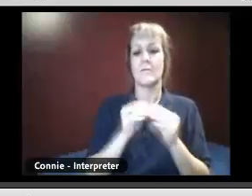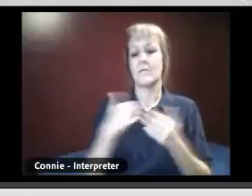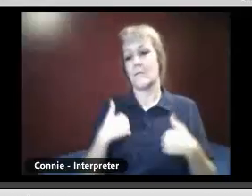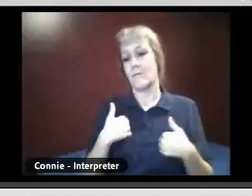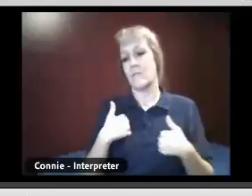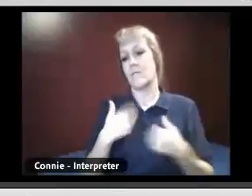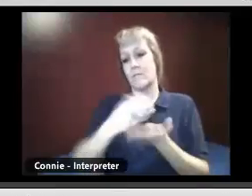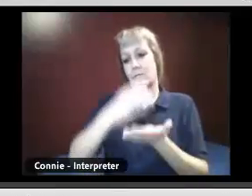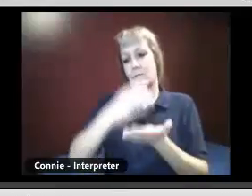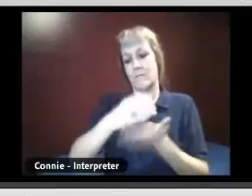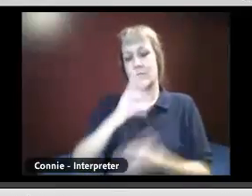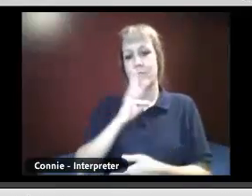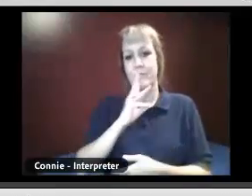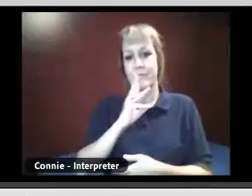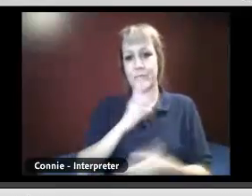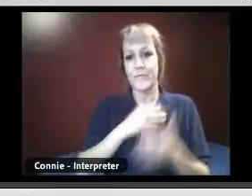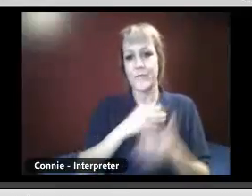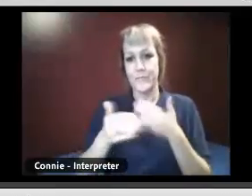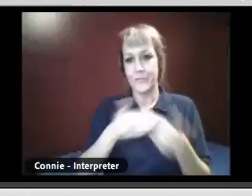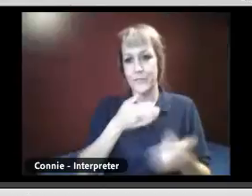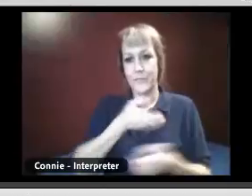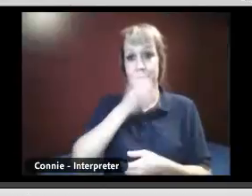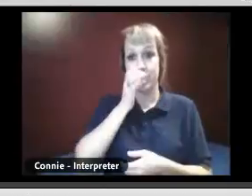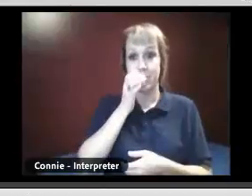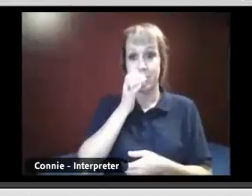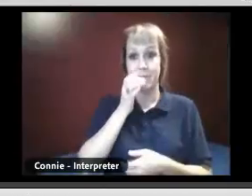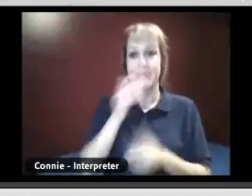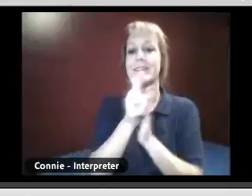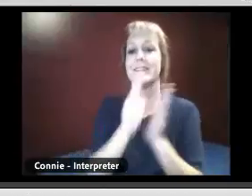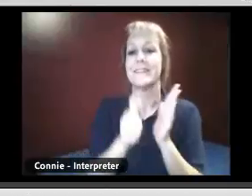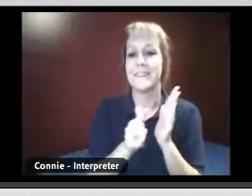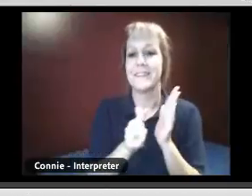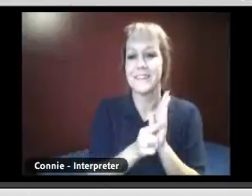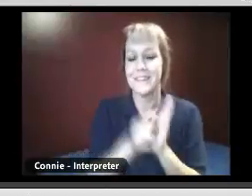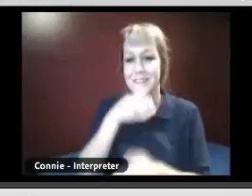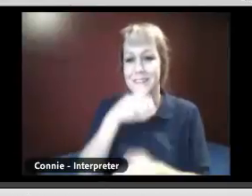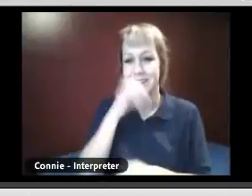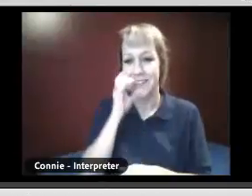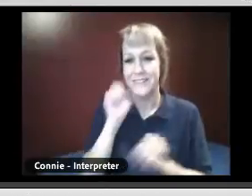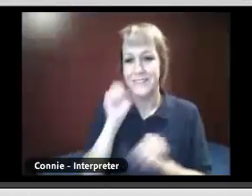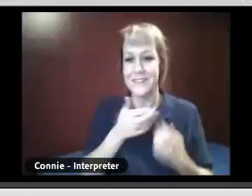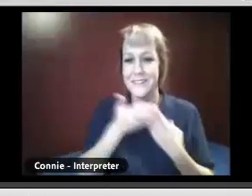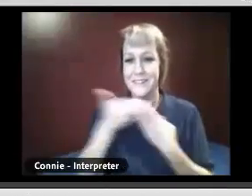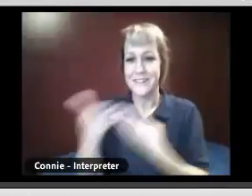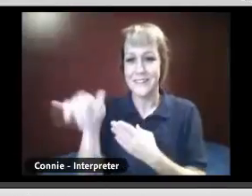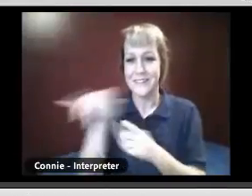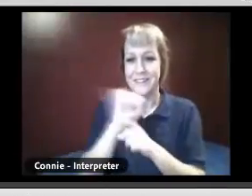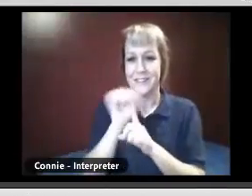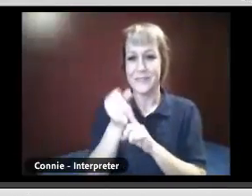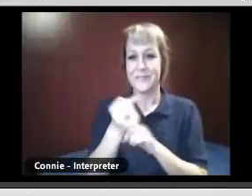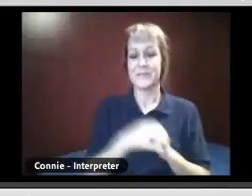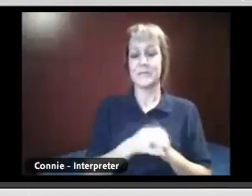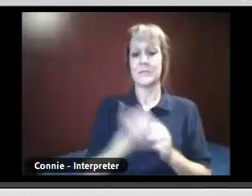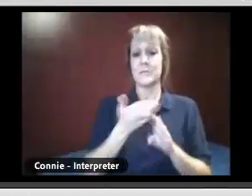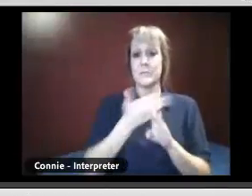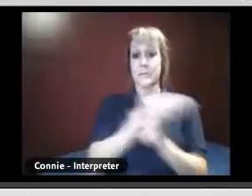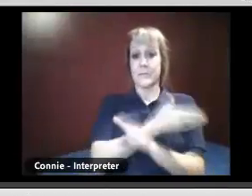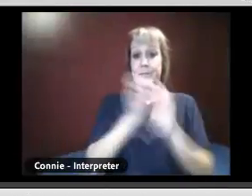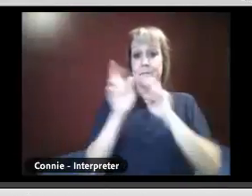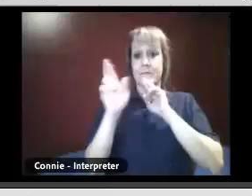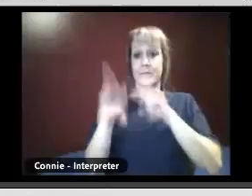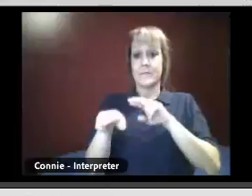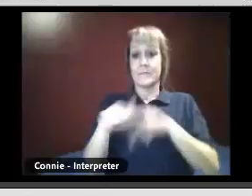you drink, and make sure it's whatever you can drink that's legal to the situation you can bring in. And before you respond, take a drink